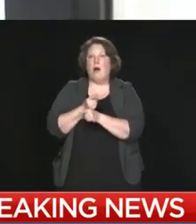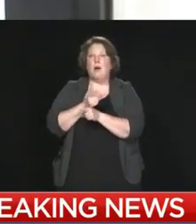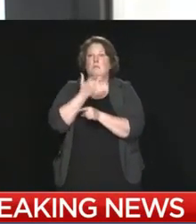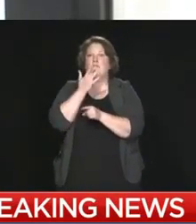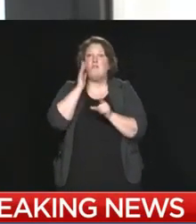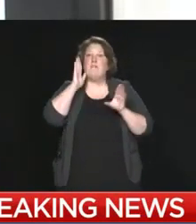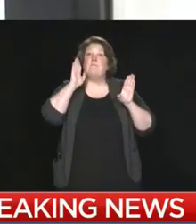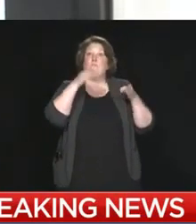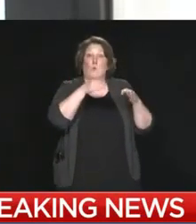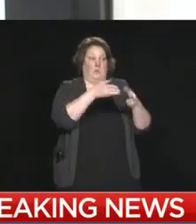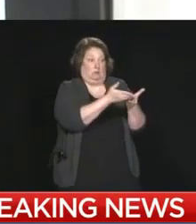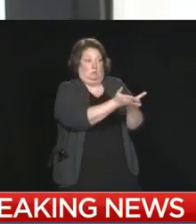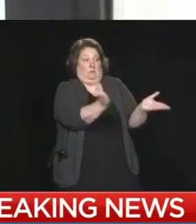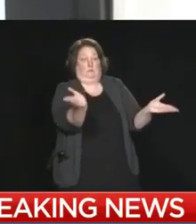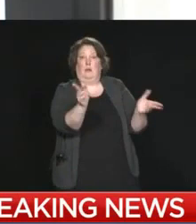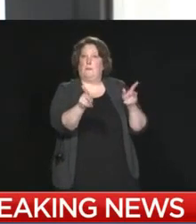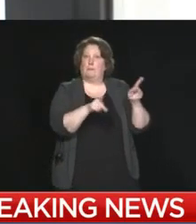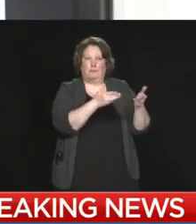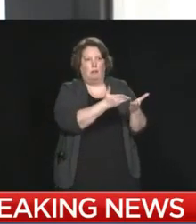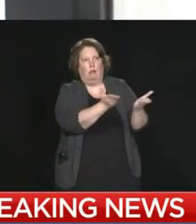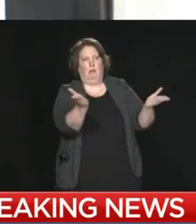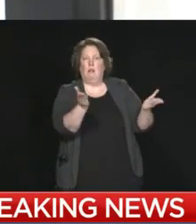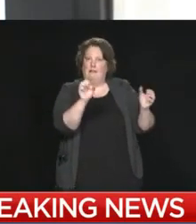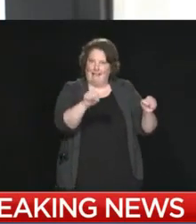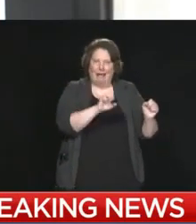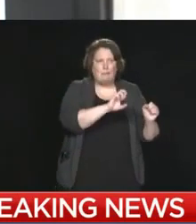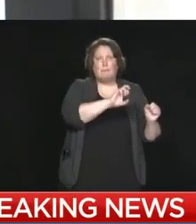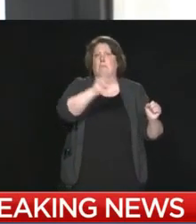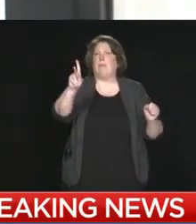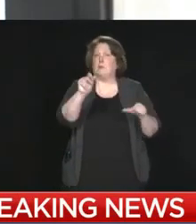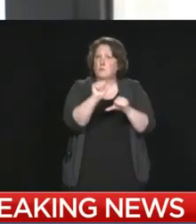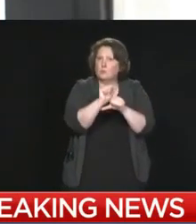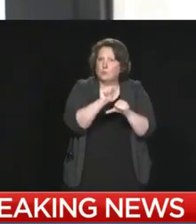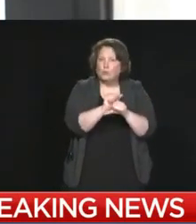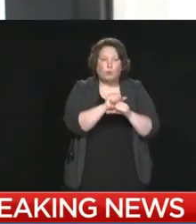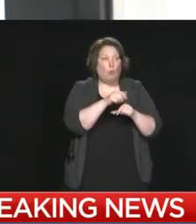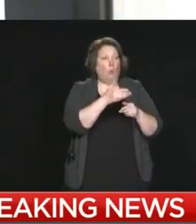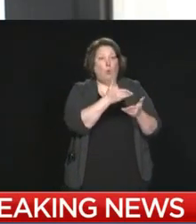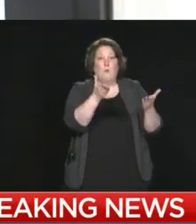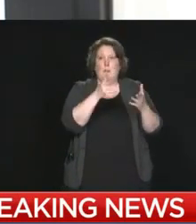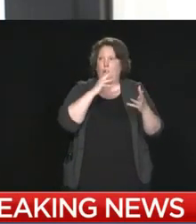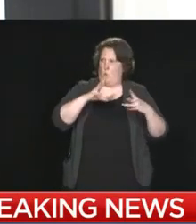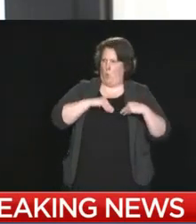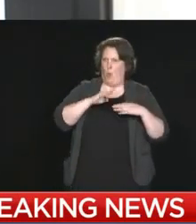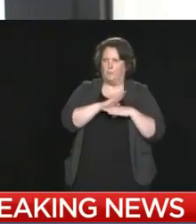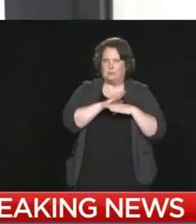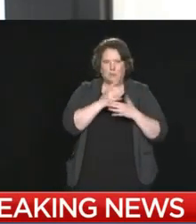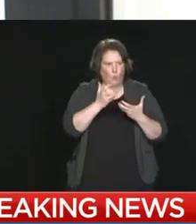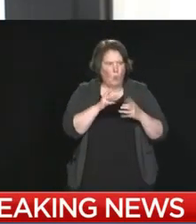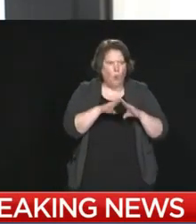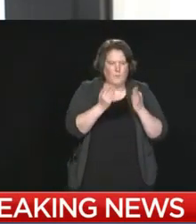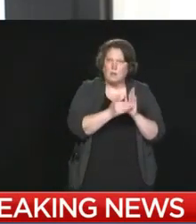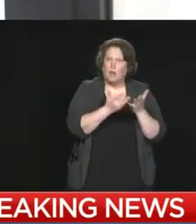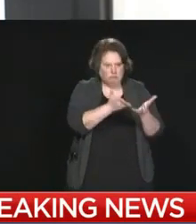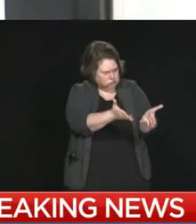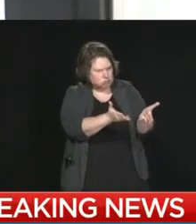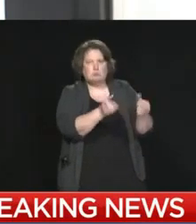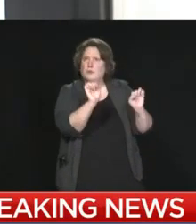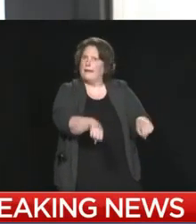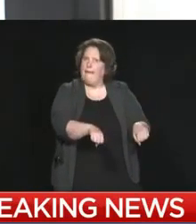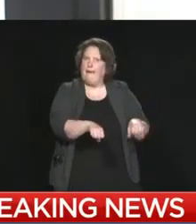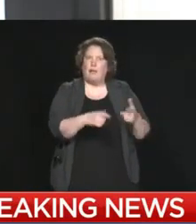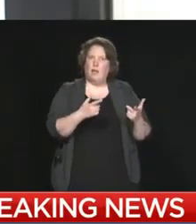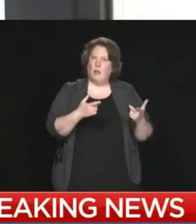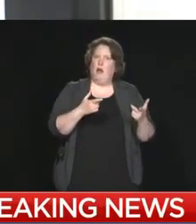can come back from this strongly, that they can get back to work, that they can reopen their stores and their businesses, that they have confidence once